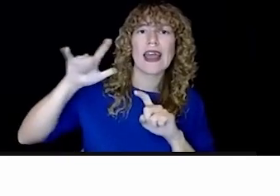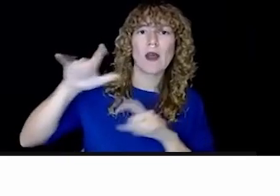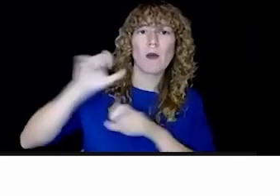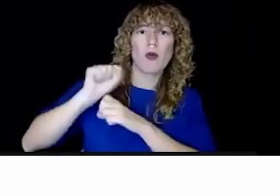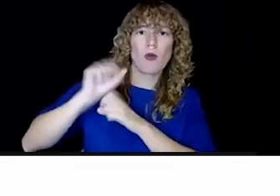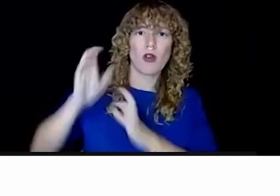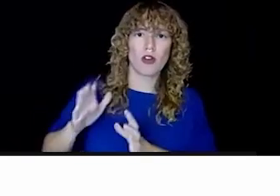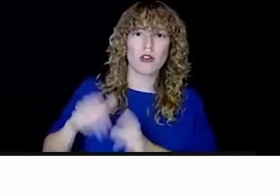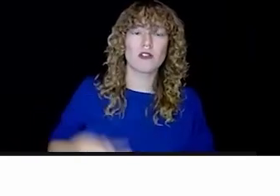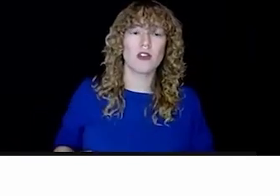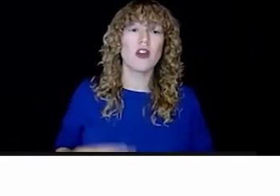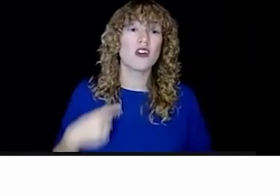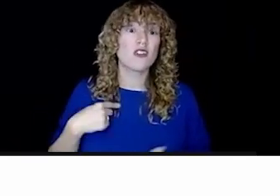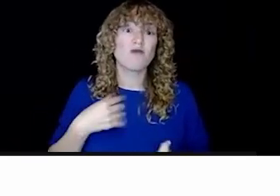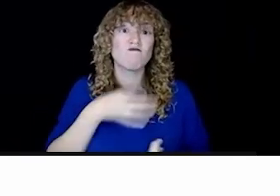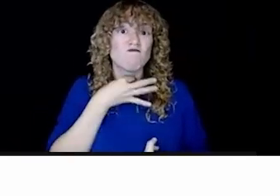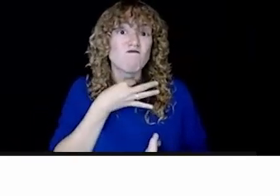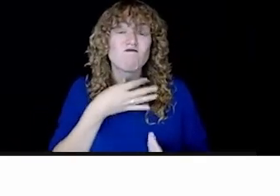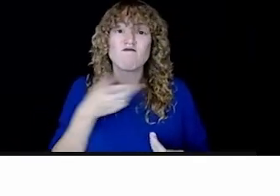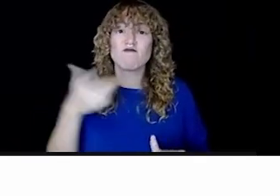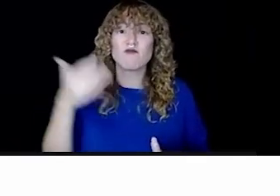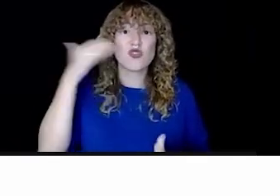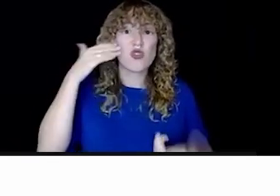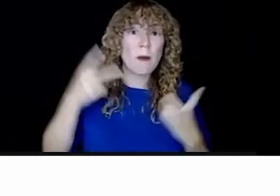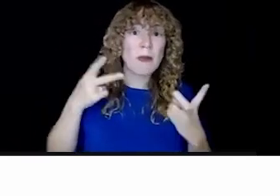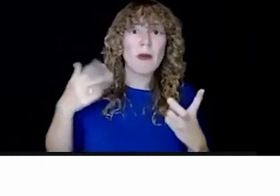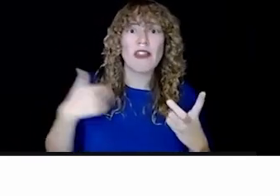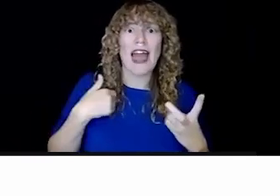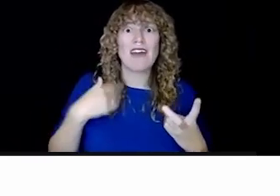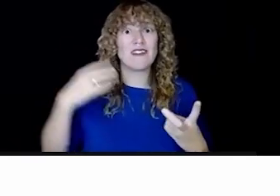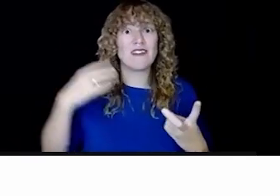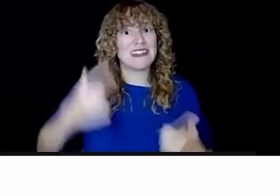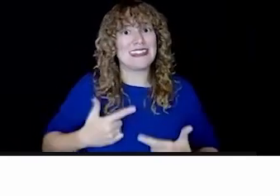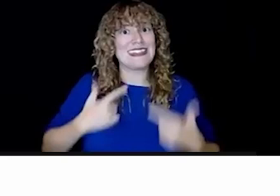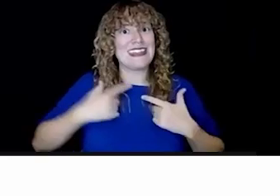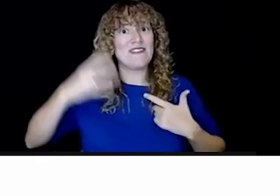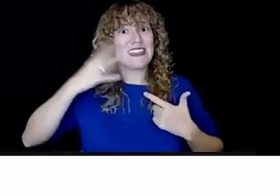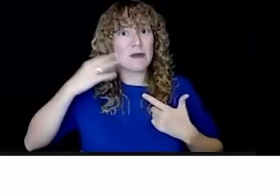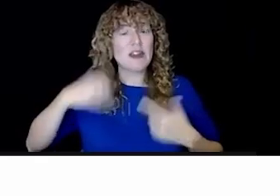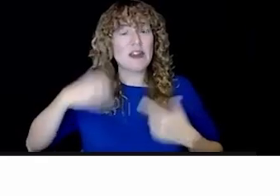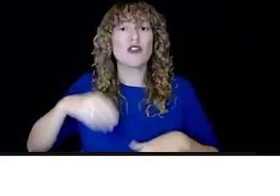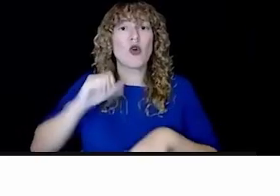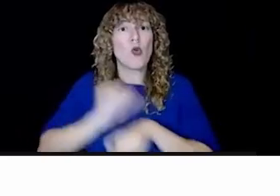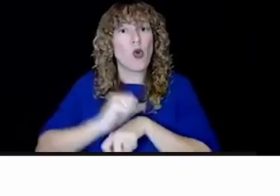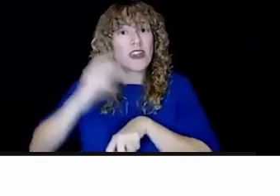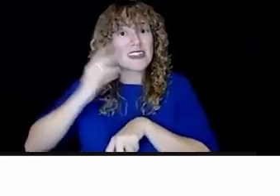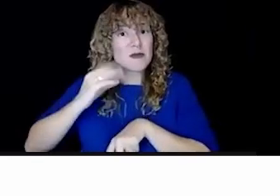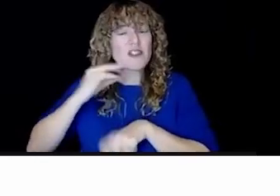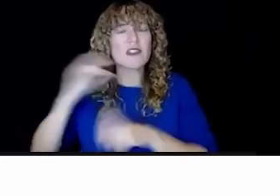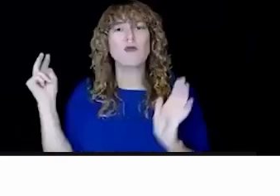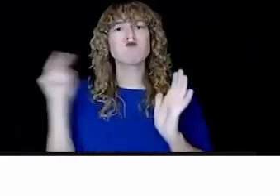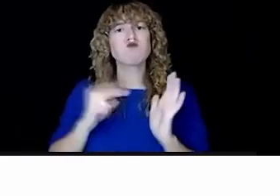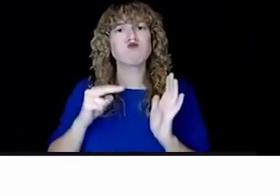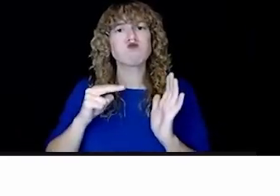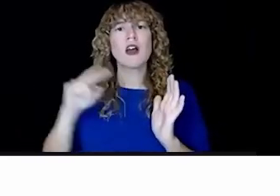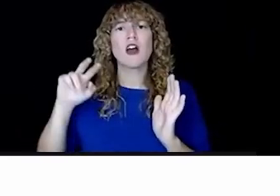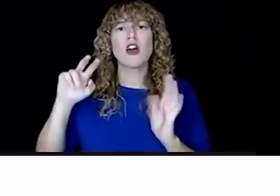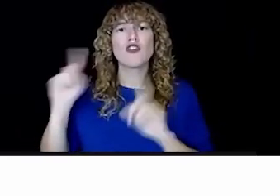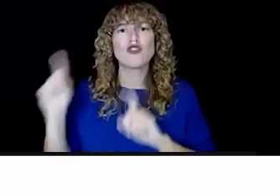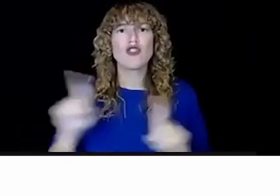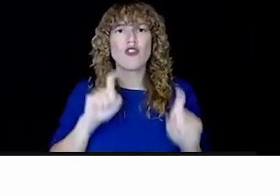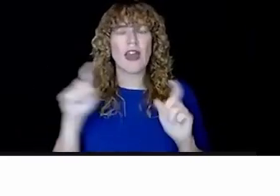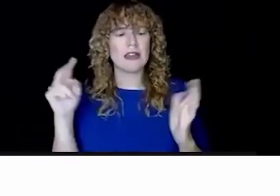with lived experience or work experience who can offer feedback on these surveys to help ensure that we're asking the